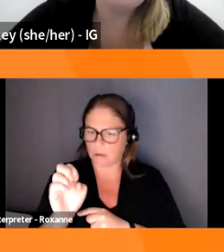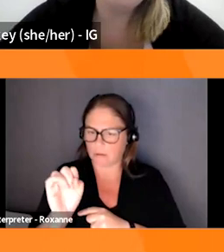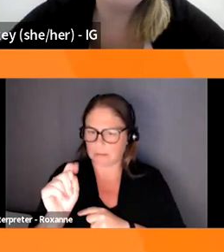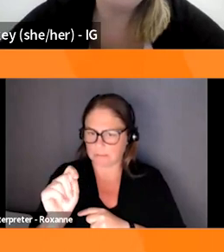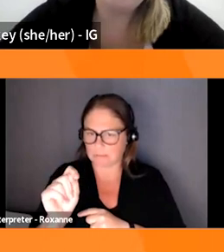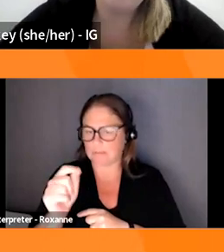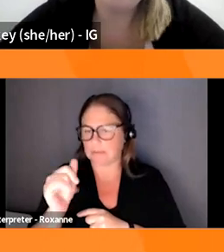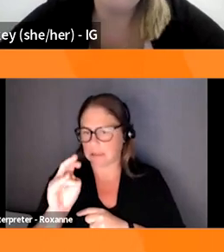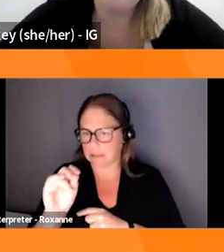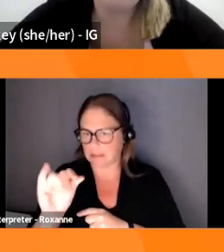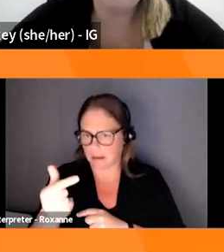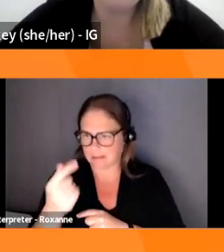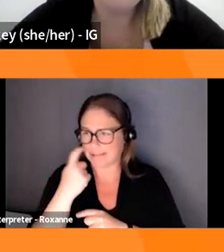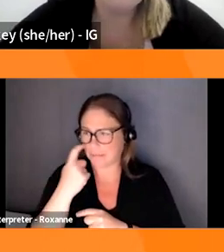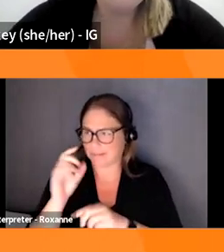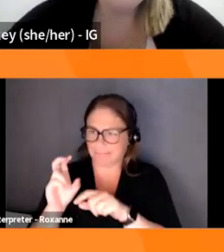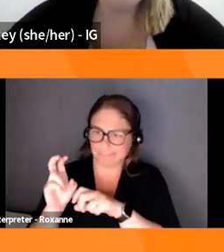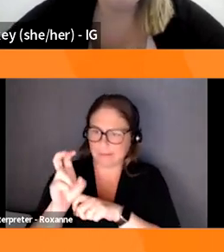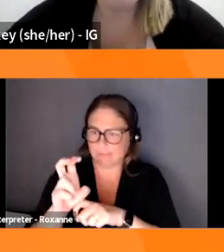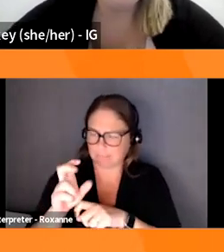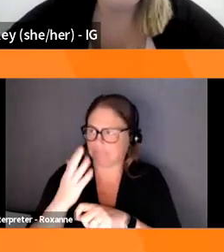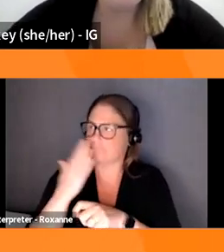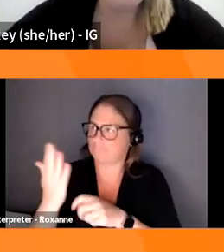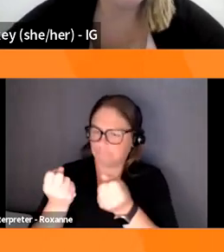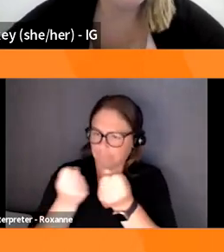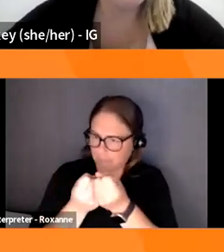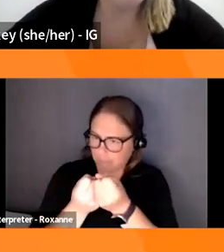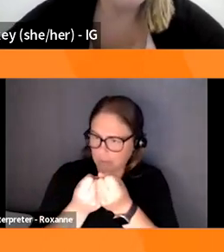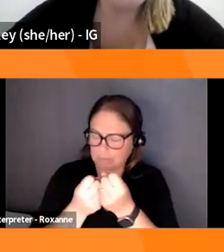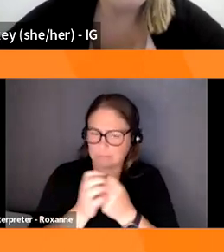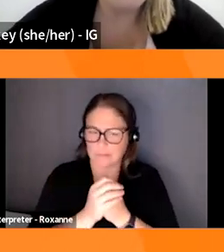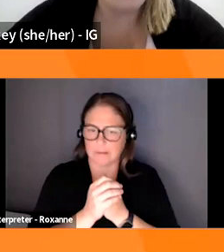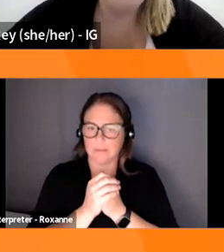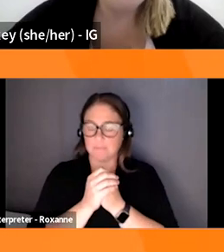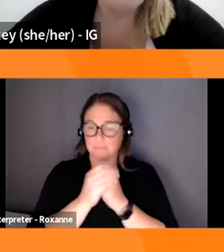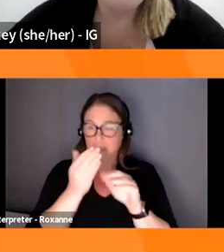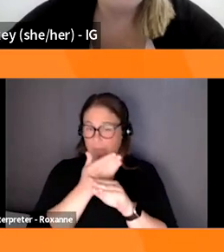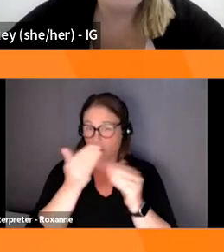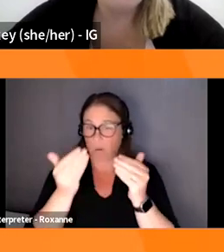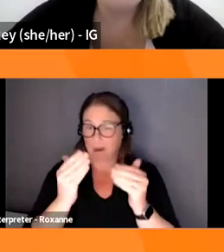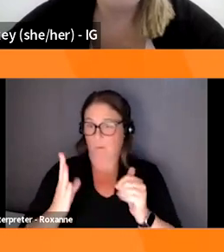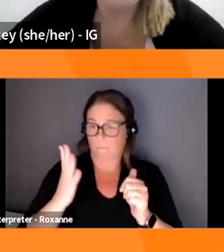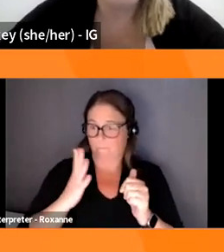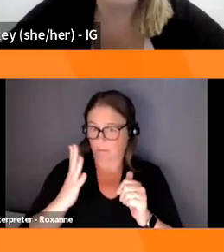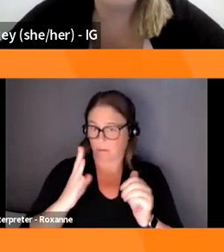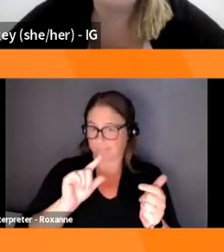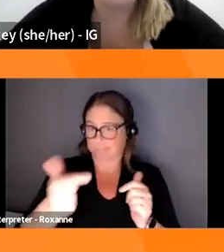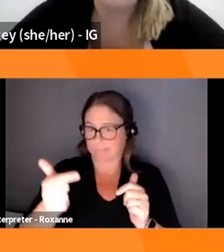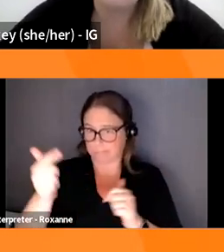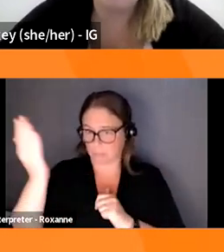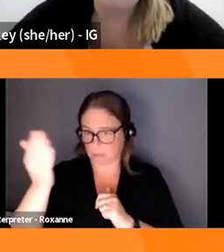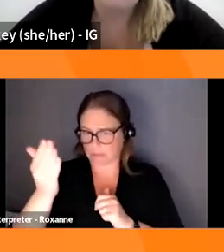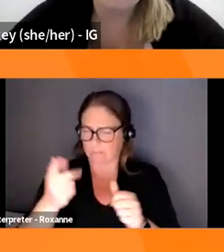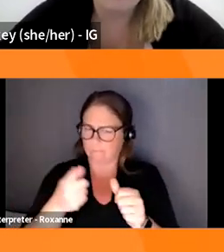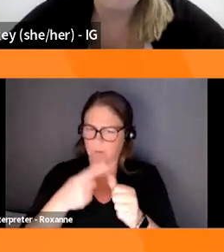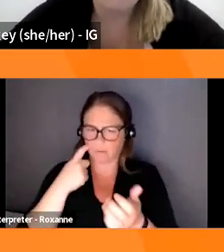Guelph, and we're very grateful for their support. Before beginning officially today, I would like to give some recognition to the land